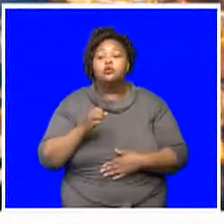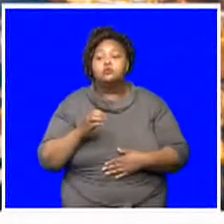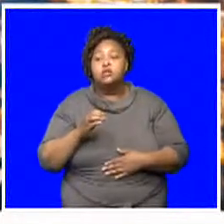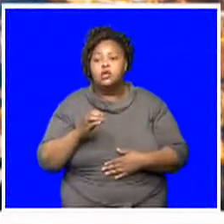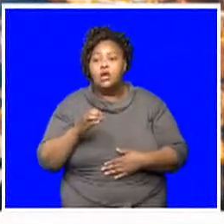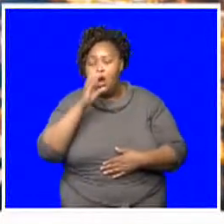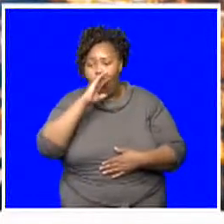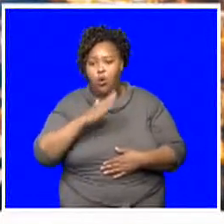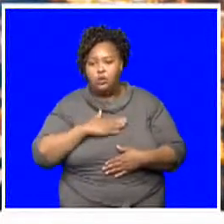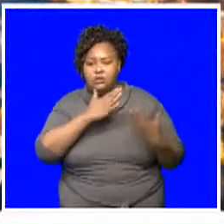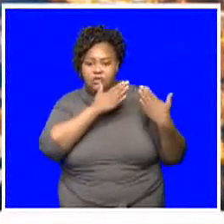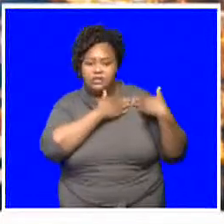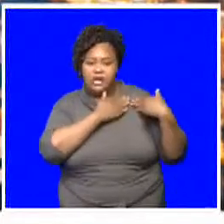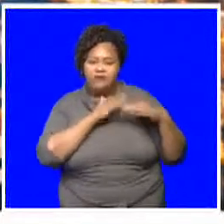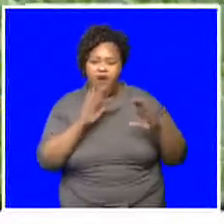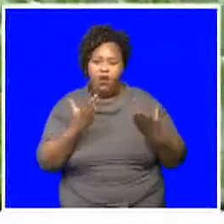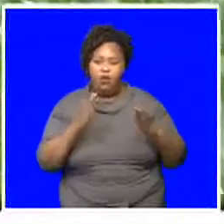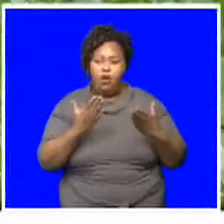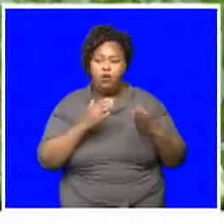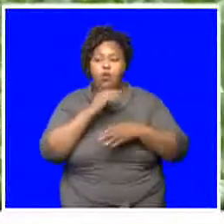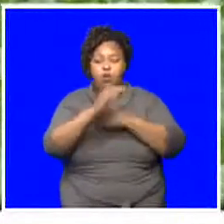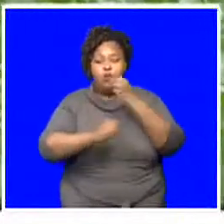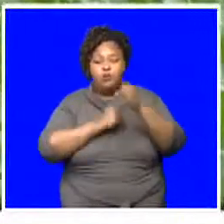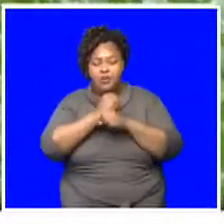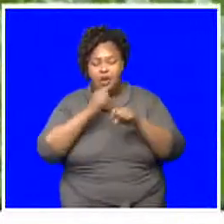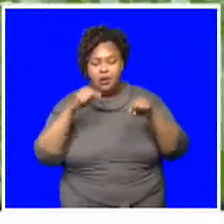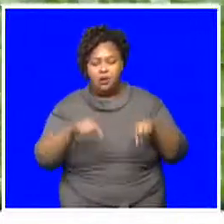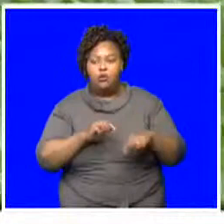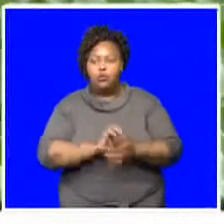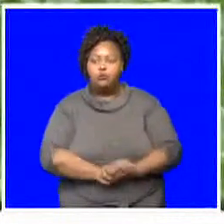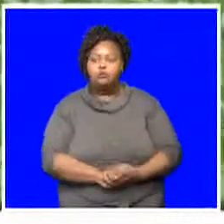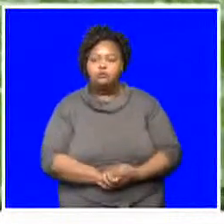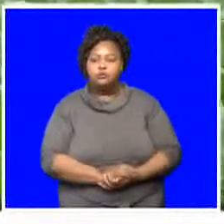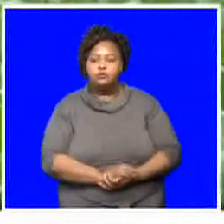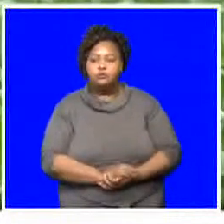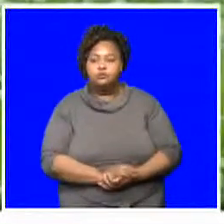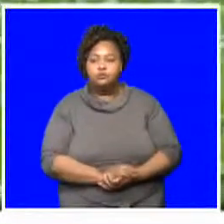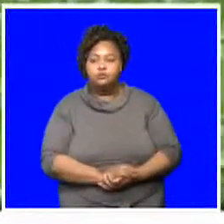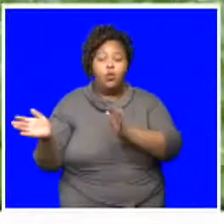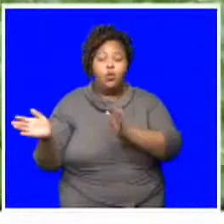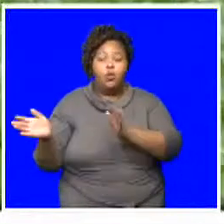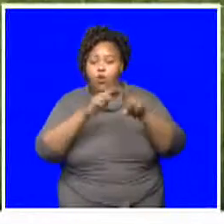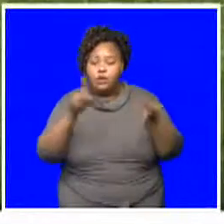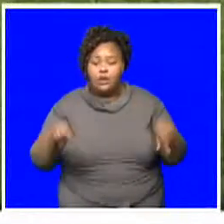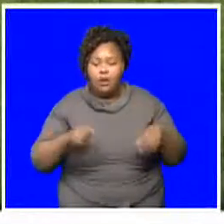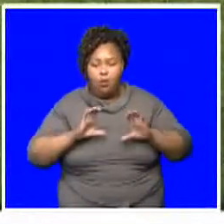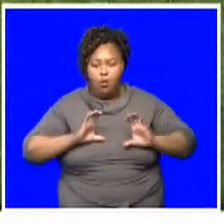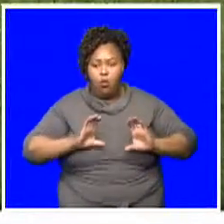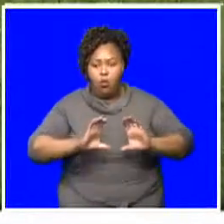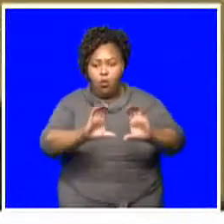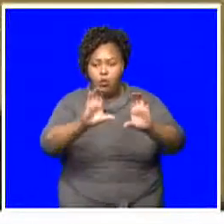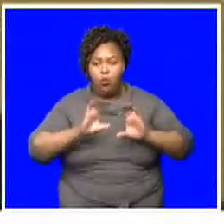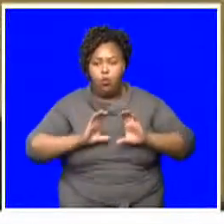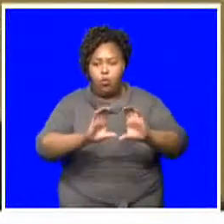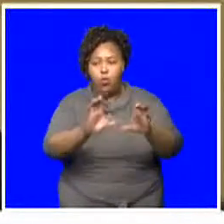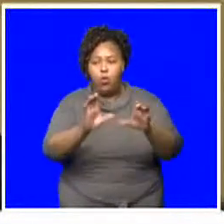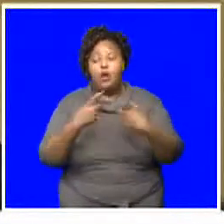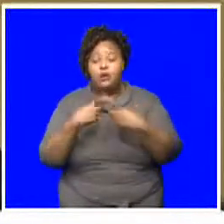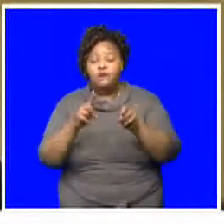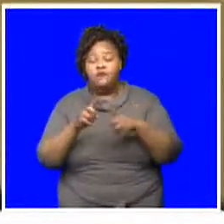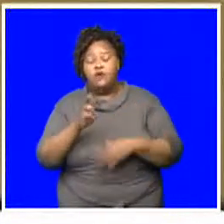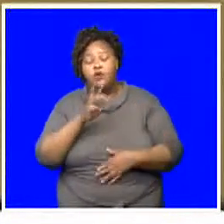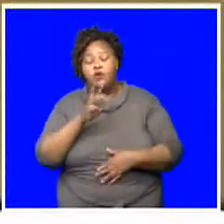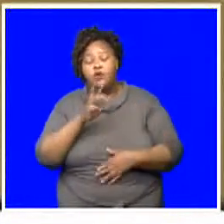catchment program this financial year. Due to the growing uncertainties water problems around the country,